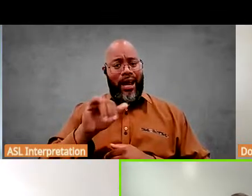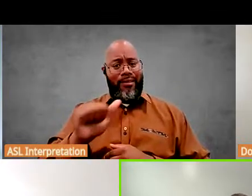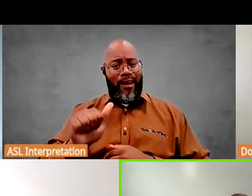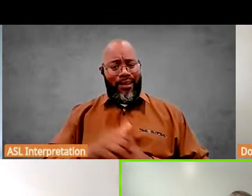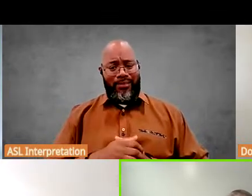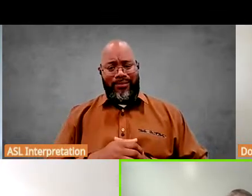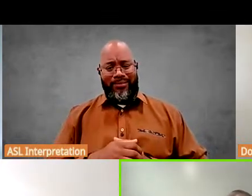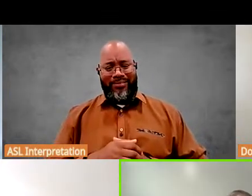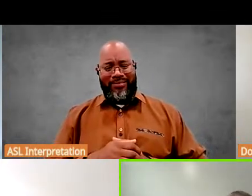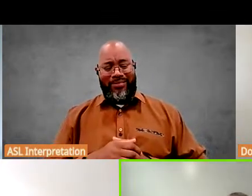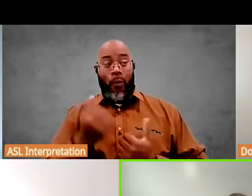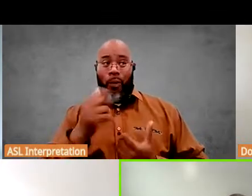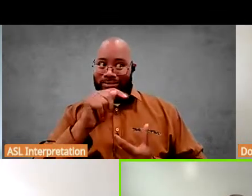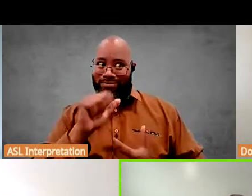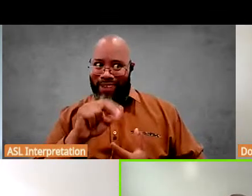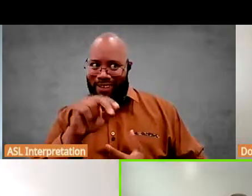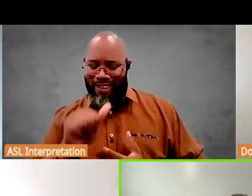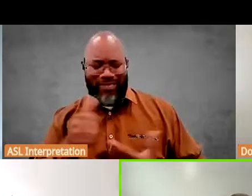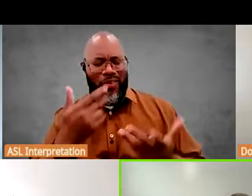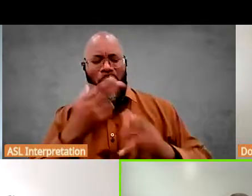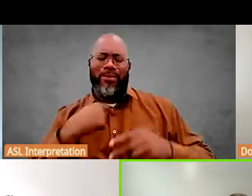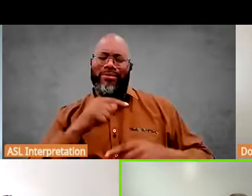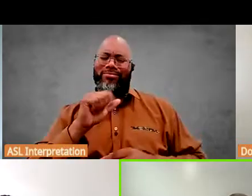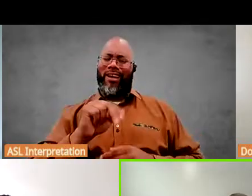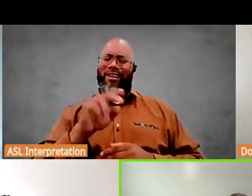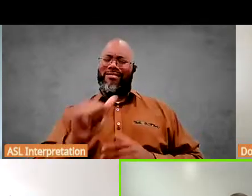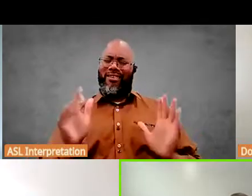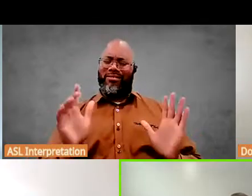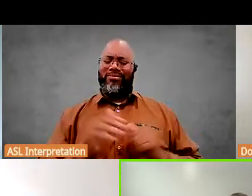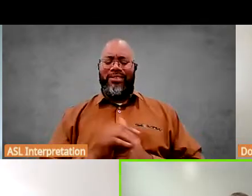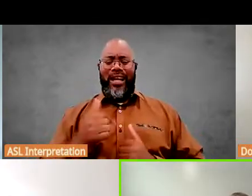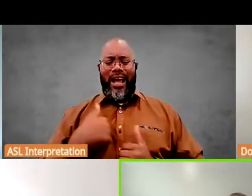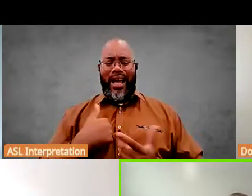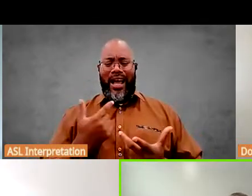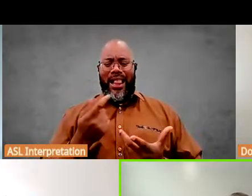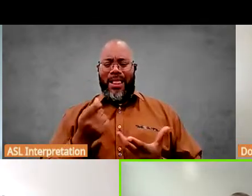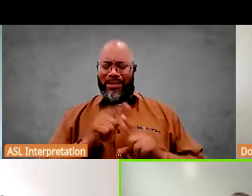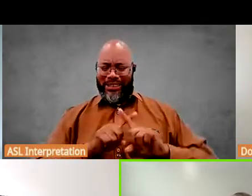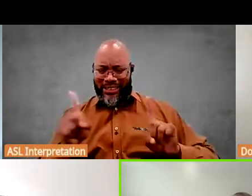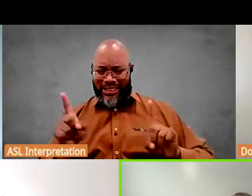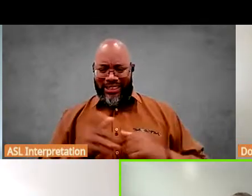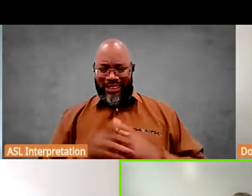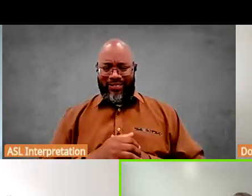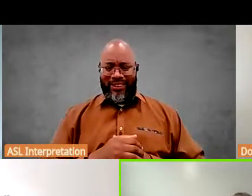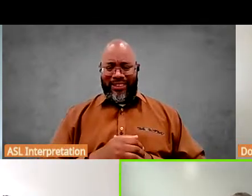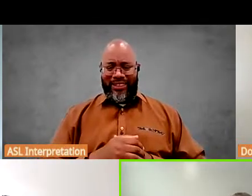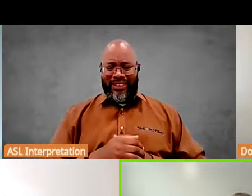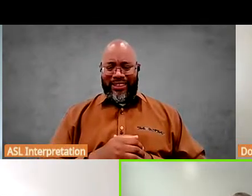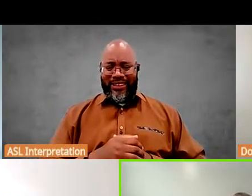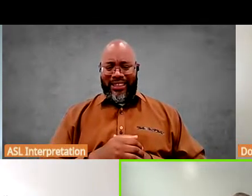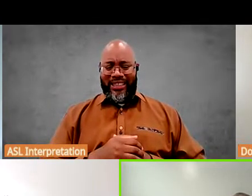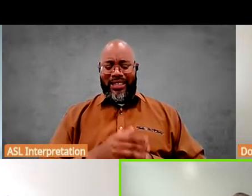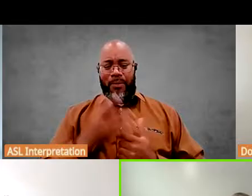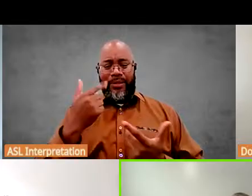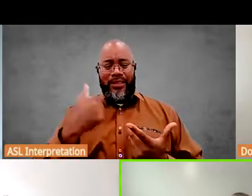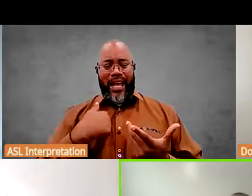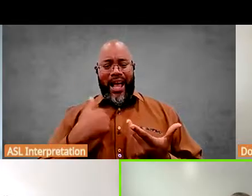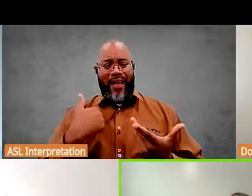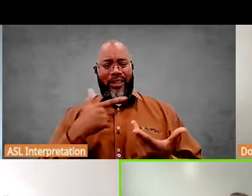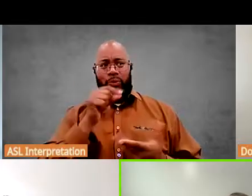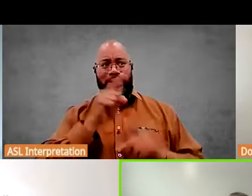Um, it's called me Tanya. I'm a bit of a different like wildcat when it comes to this because I've had like 20